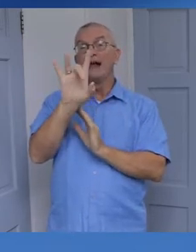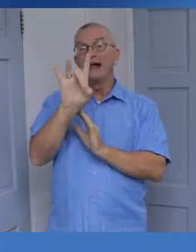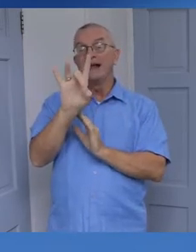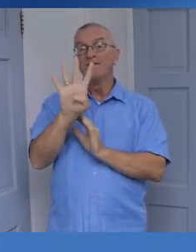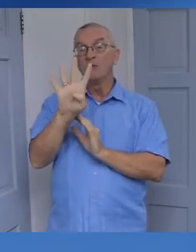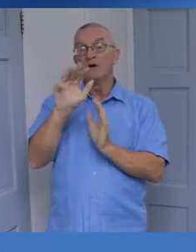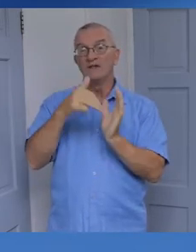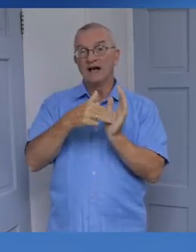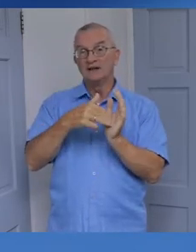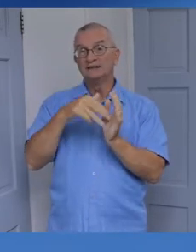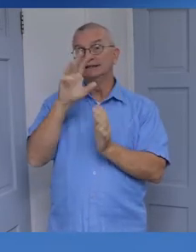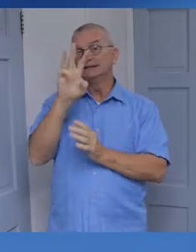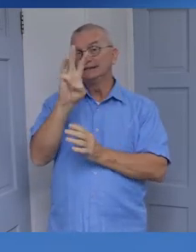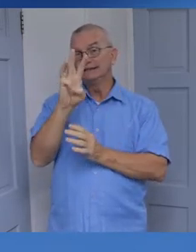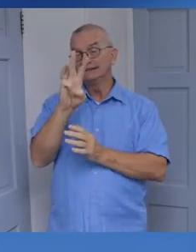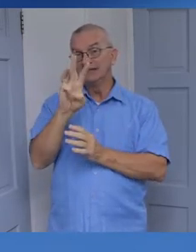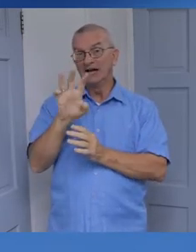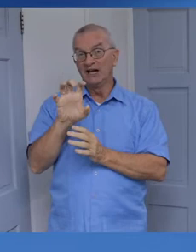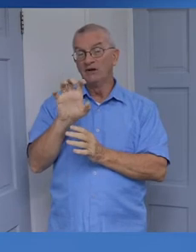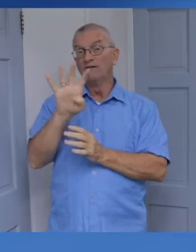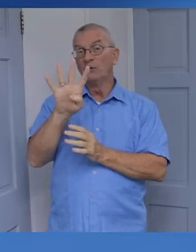1,384,641 with